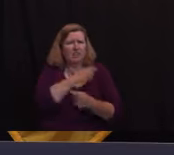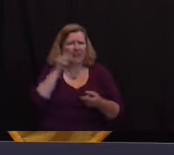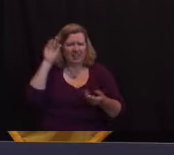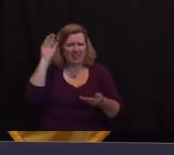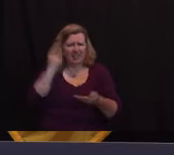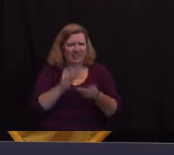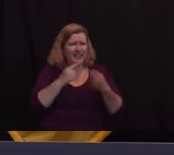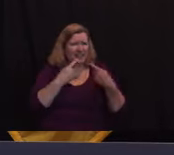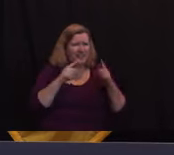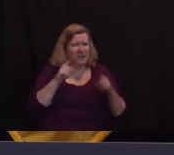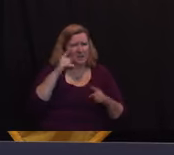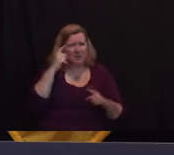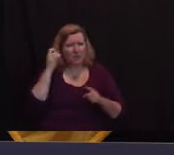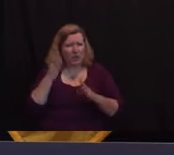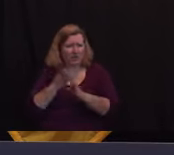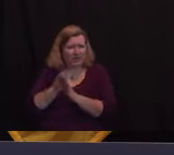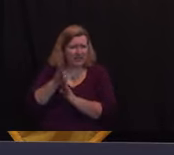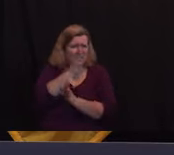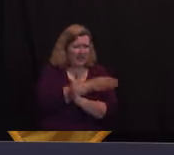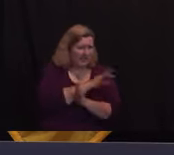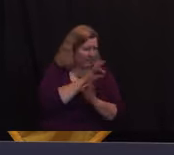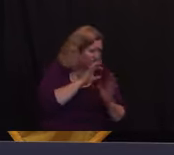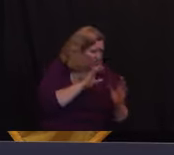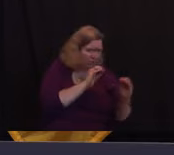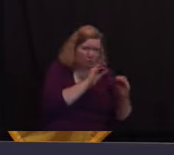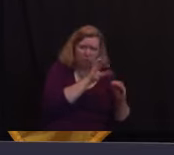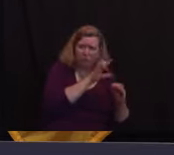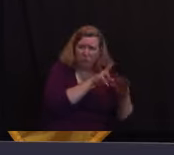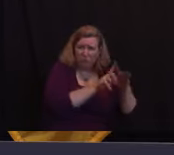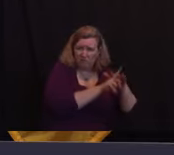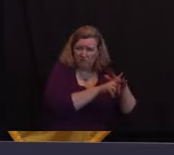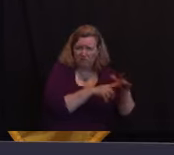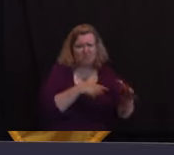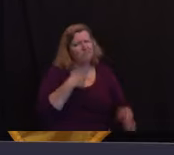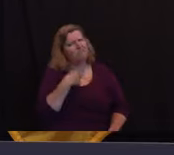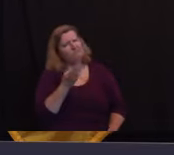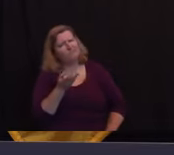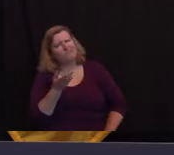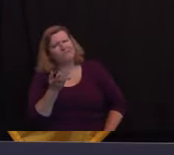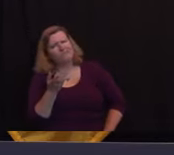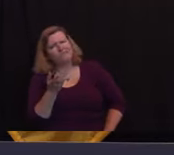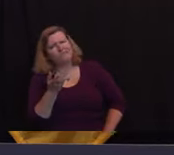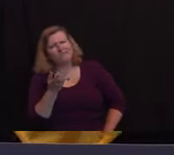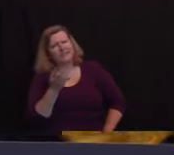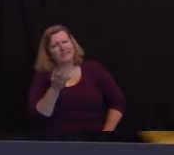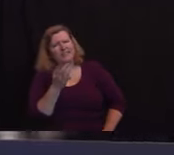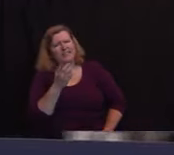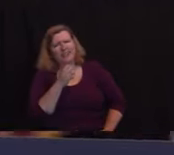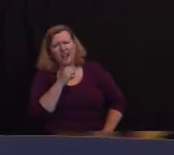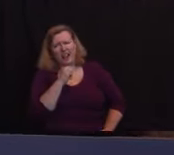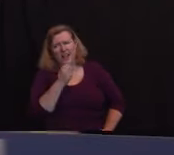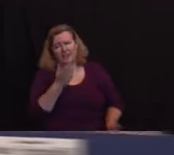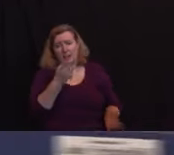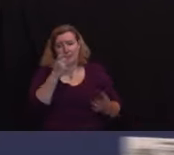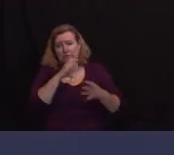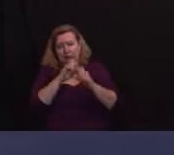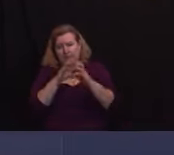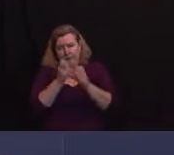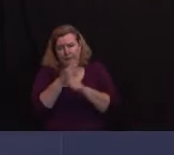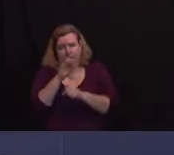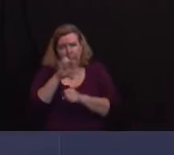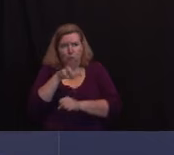of the flu? I, for one, I'm going to go in, as I usually do in October, and get my flu shot. So please. Well, first of all, flu